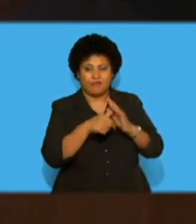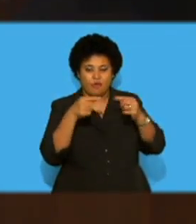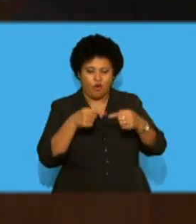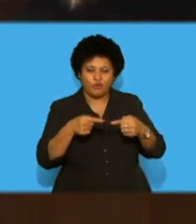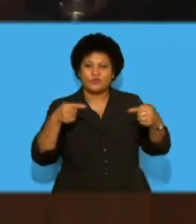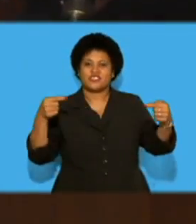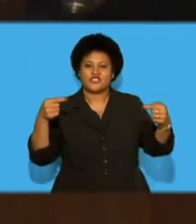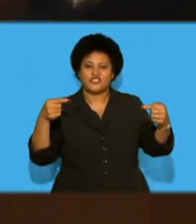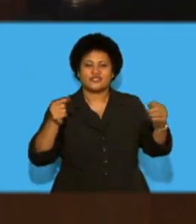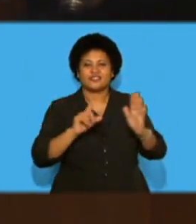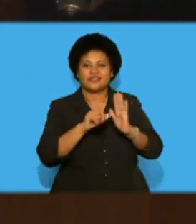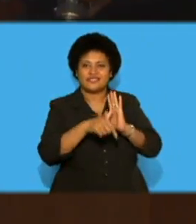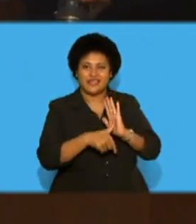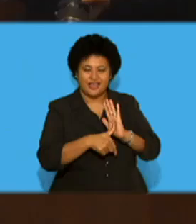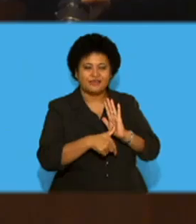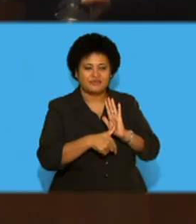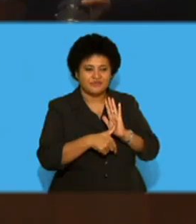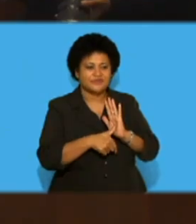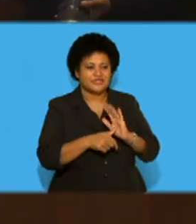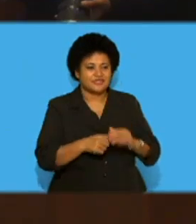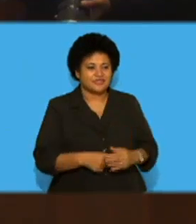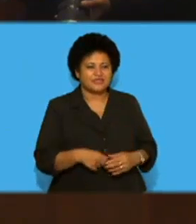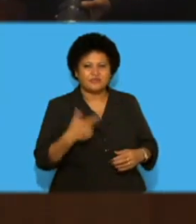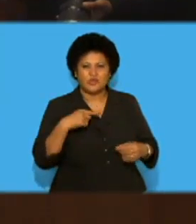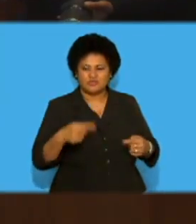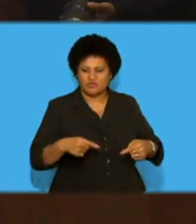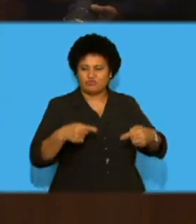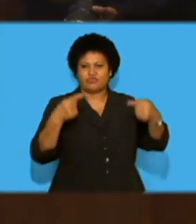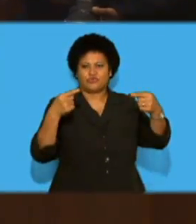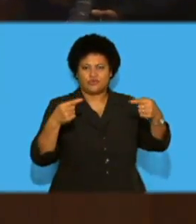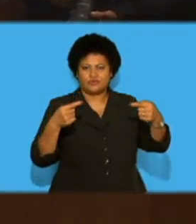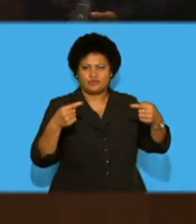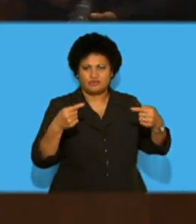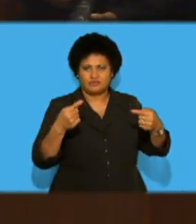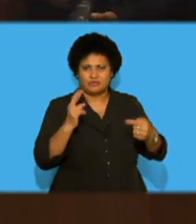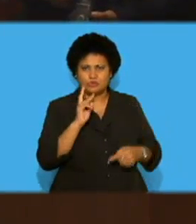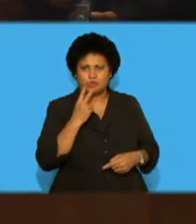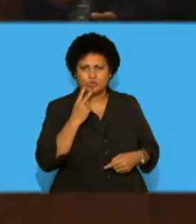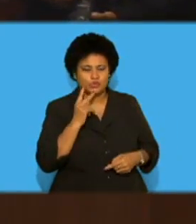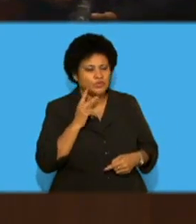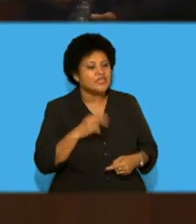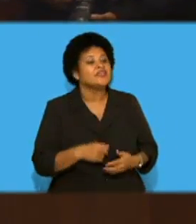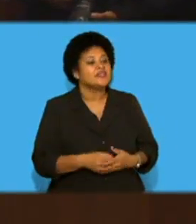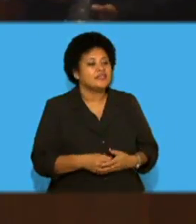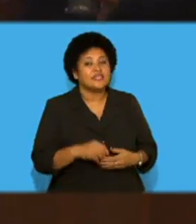the reality is here. If you read a line from this paper,